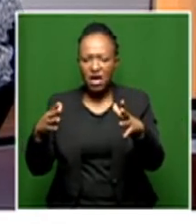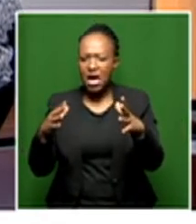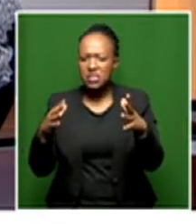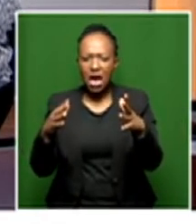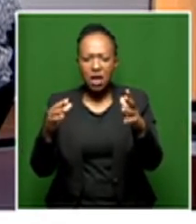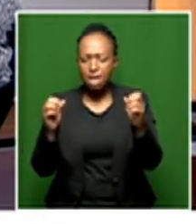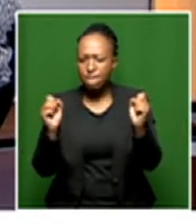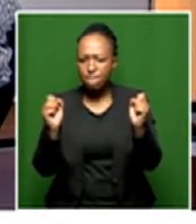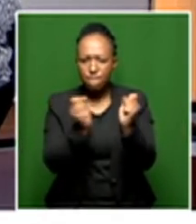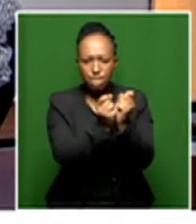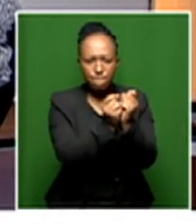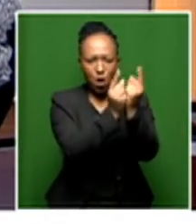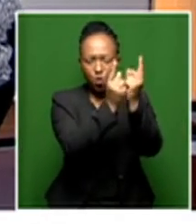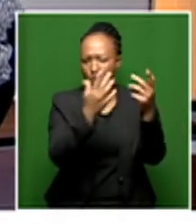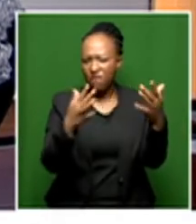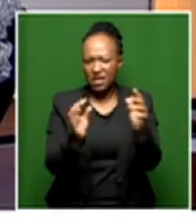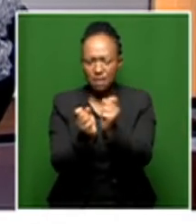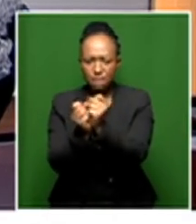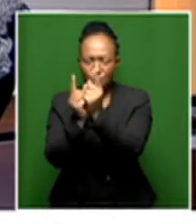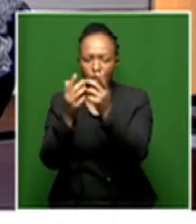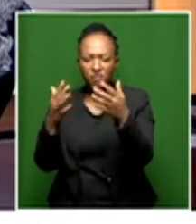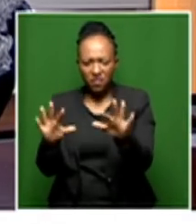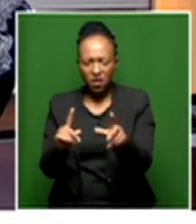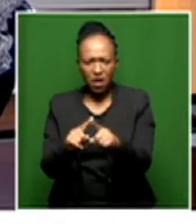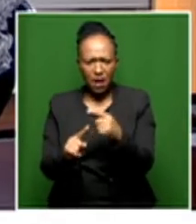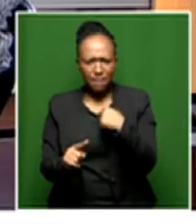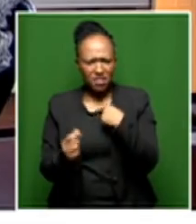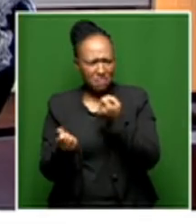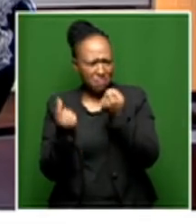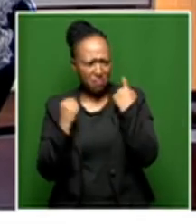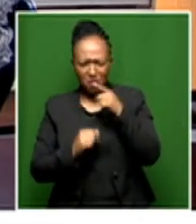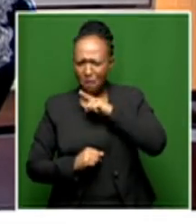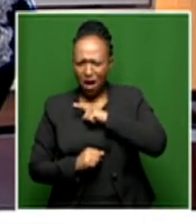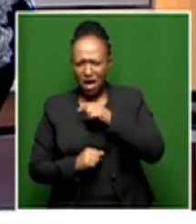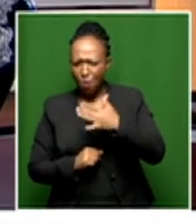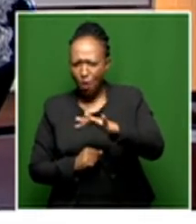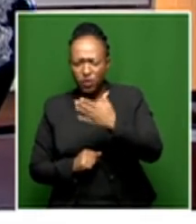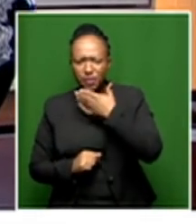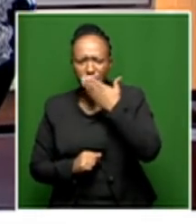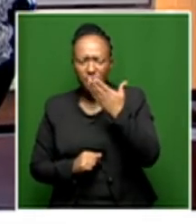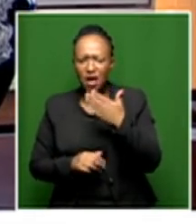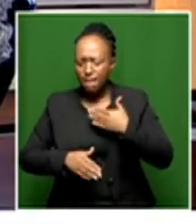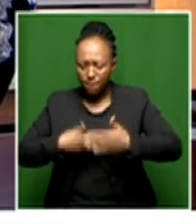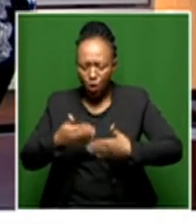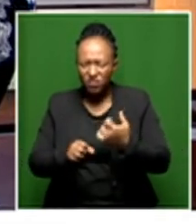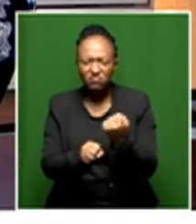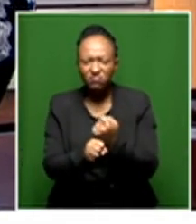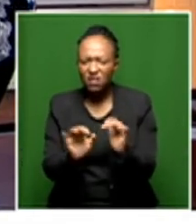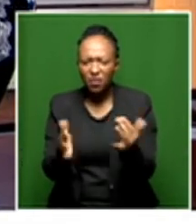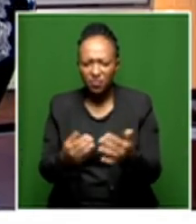but people want to understand why it is that they don't have water. So how does that whole process